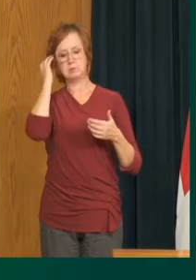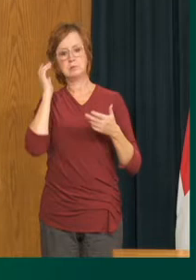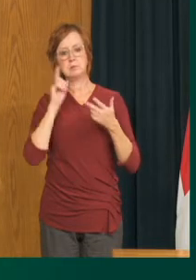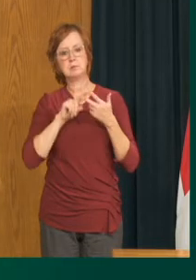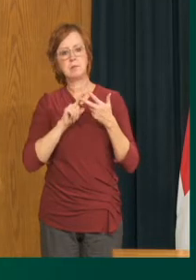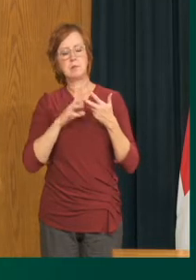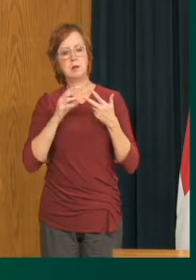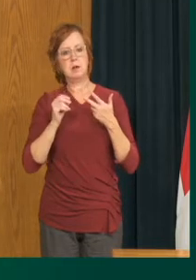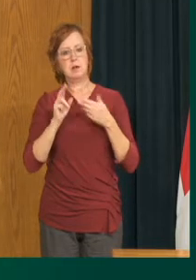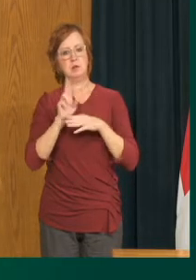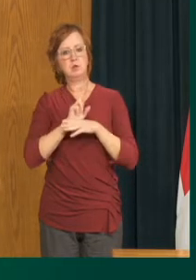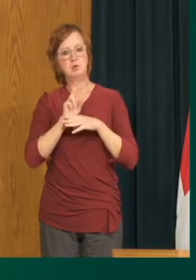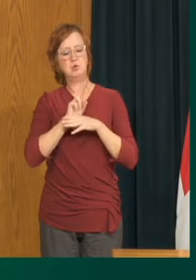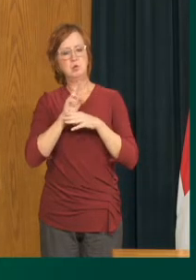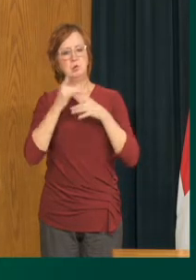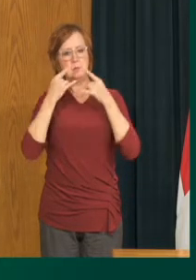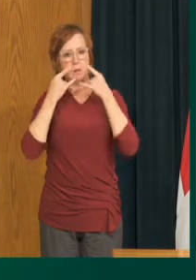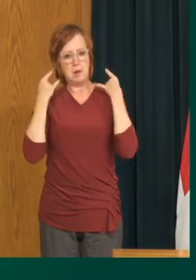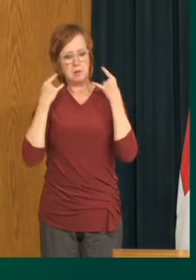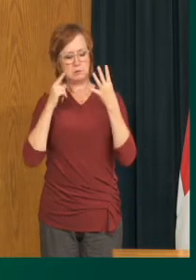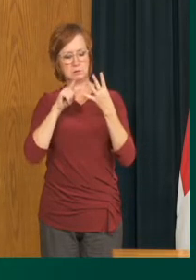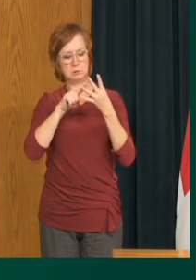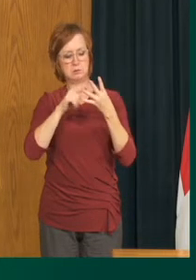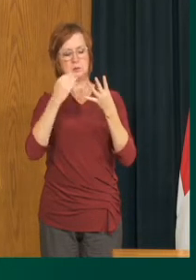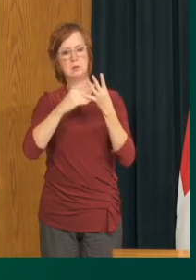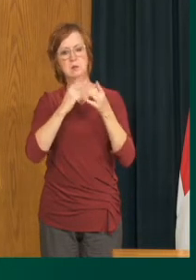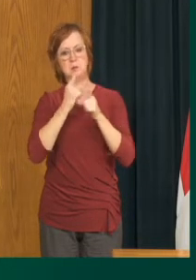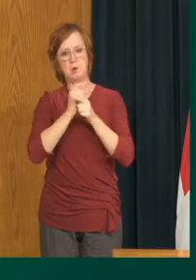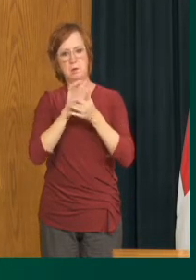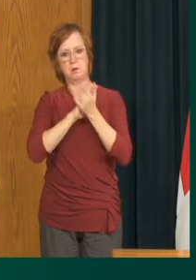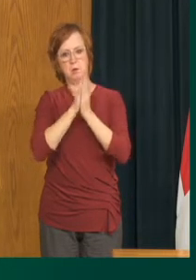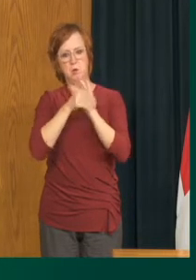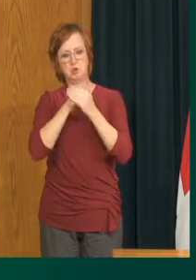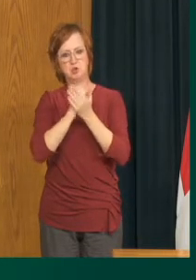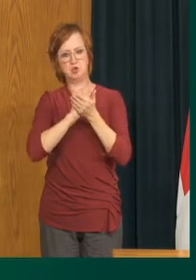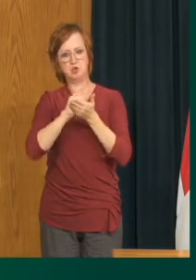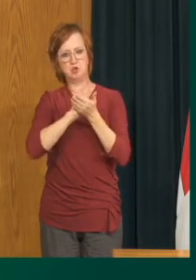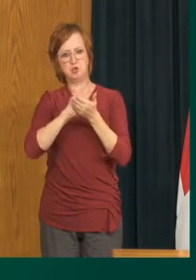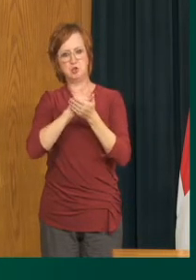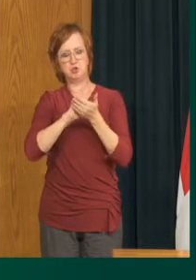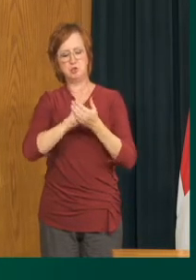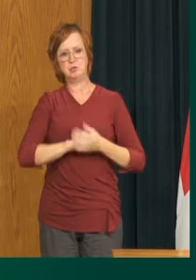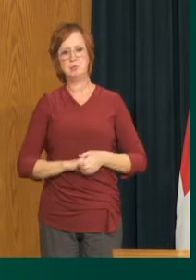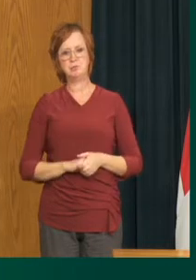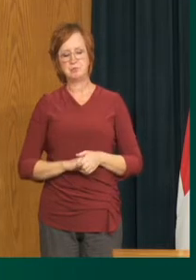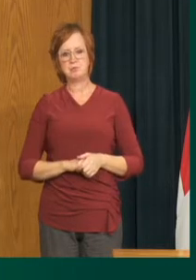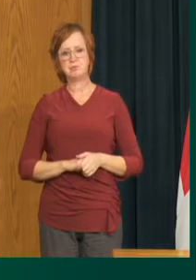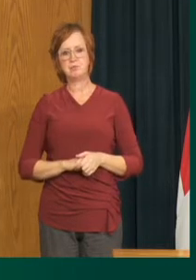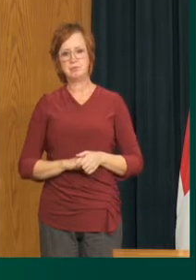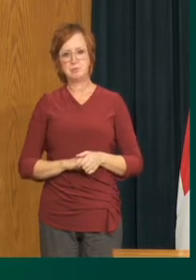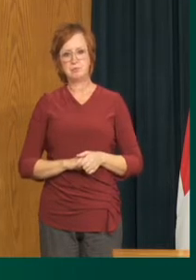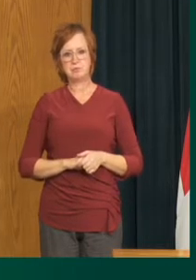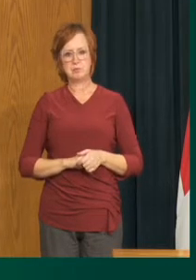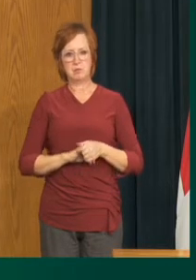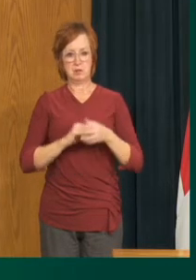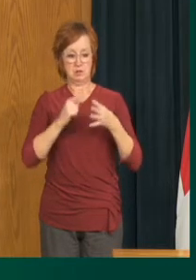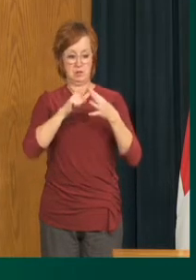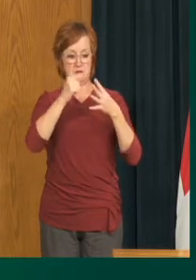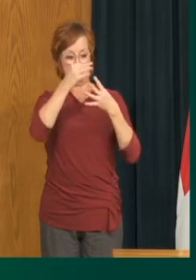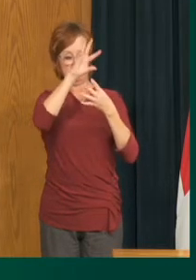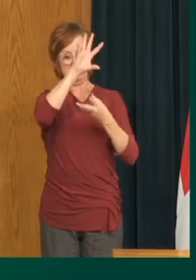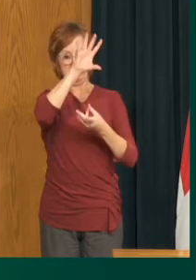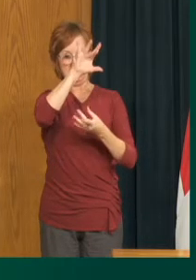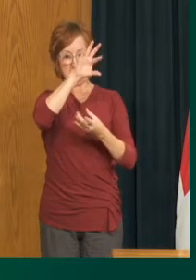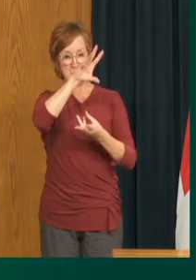of masks and the proper hand hygiene. These are all layers of of protection, if you will, that are accumulative when you bring them